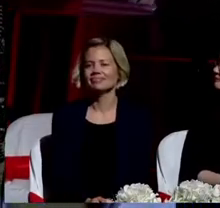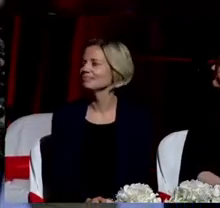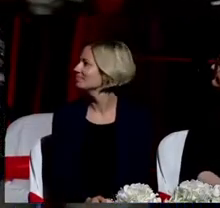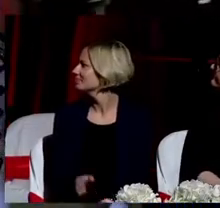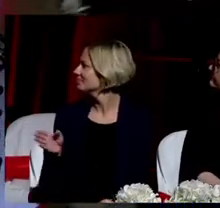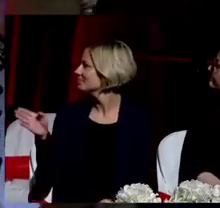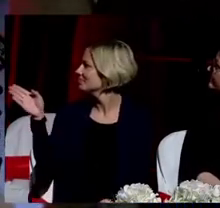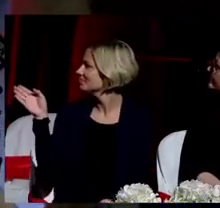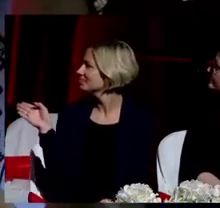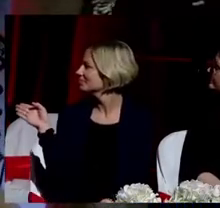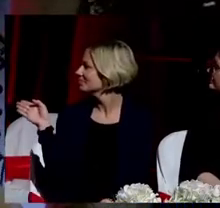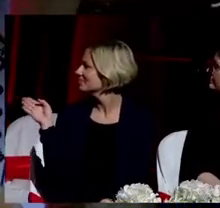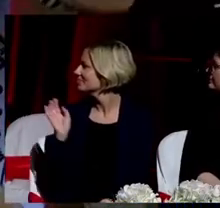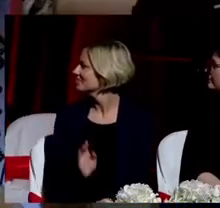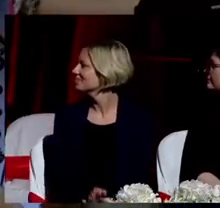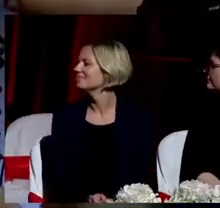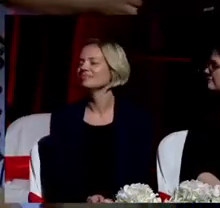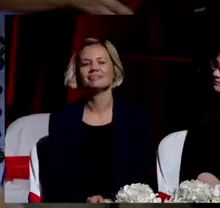Alicia Espinosa.